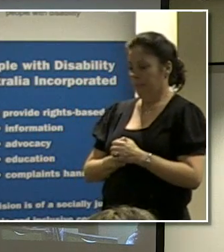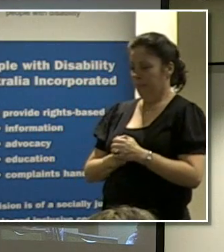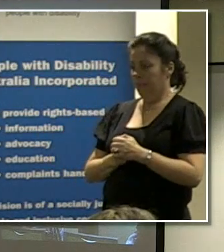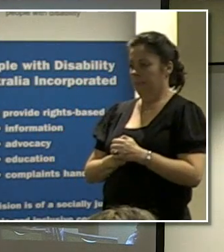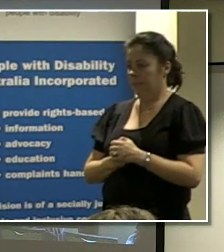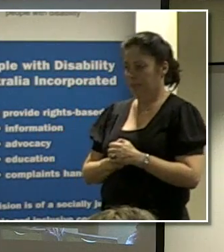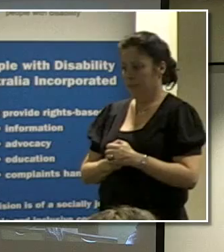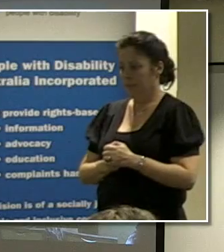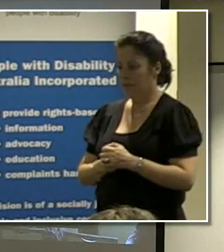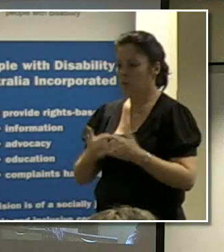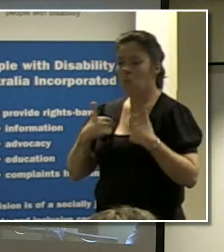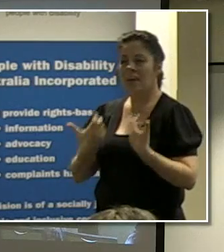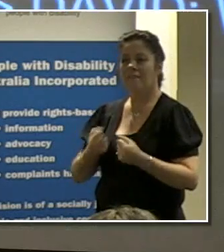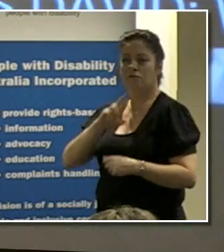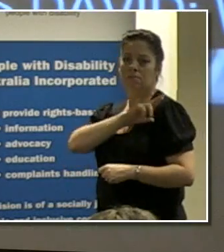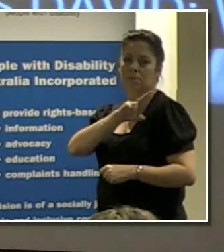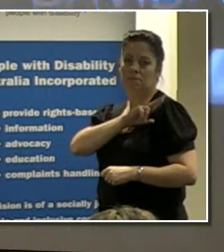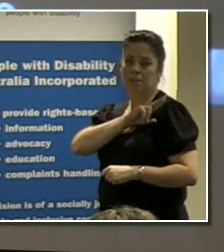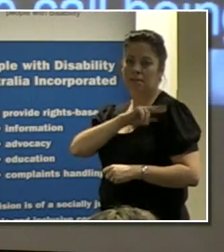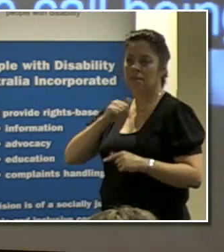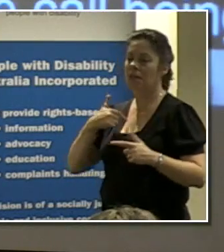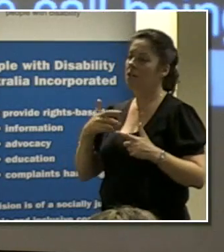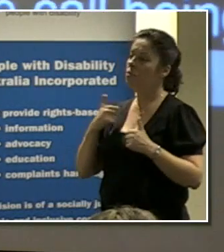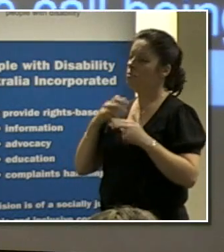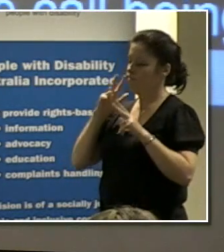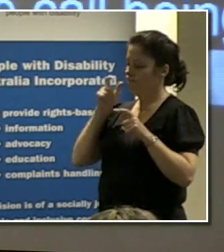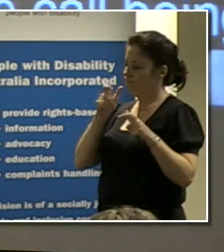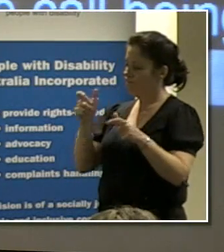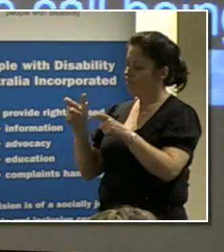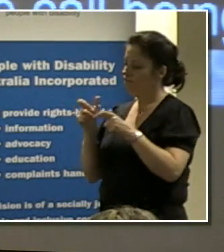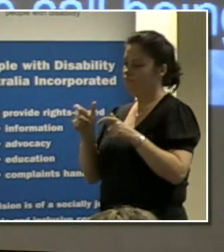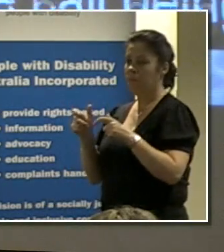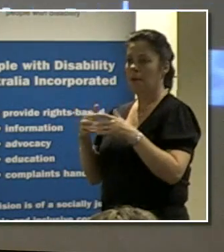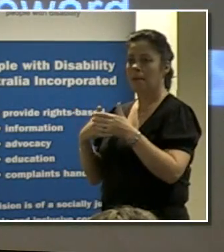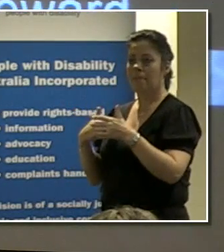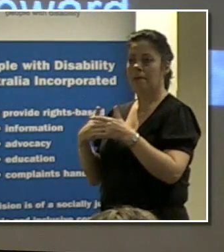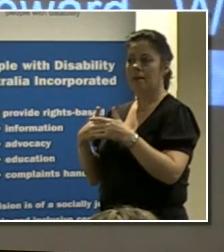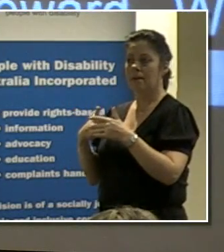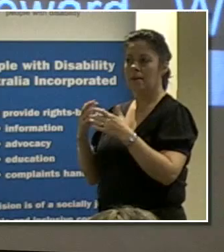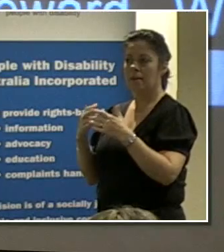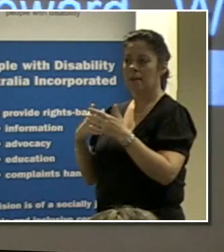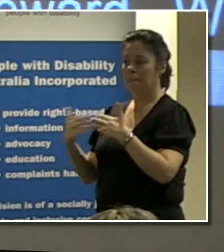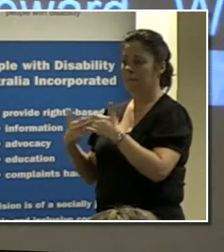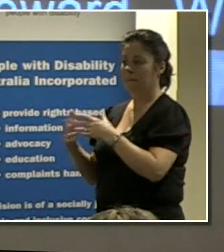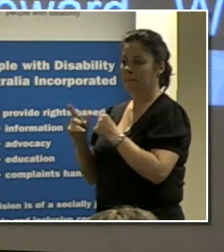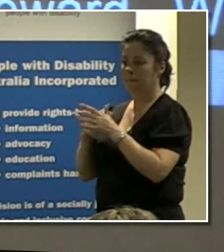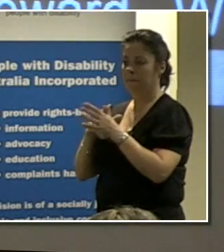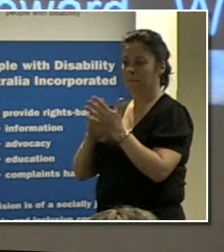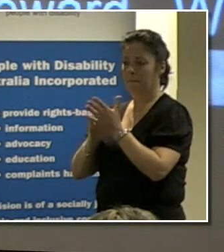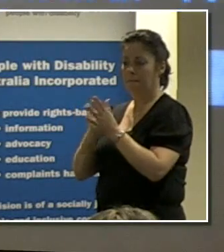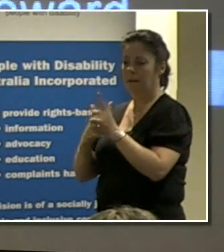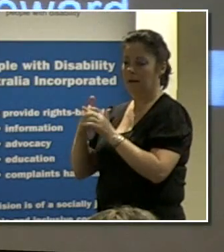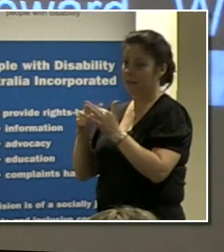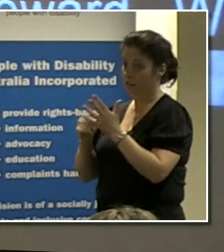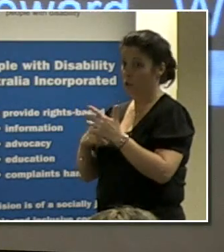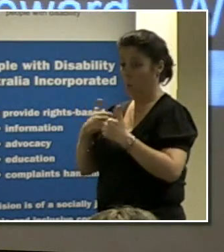the market steward. So we're not a regulator of the marketplace. We don't have any of those ACCC type powers